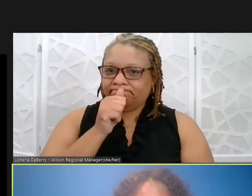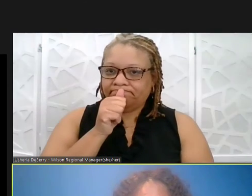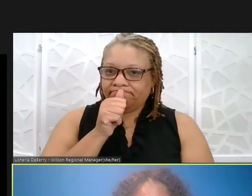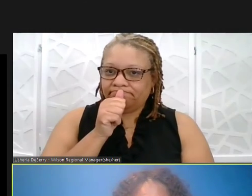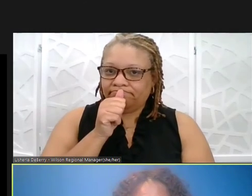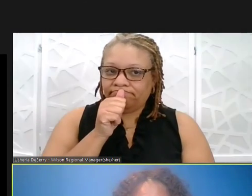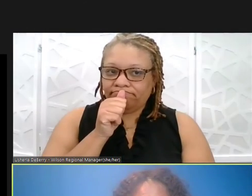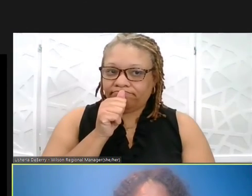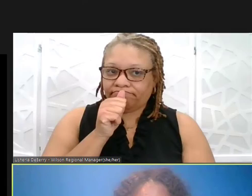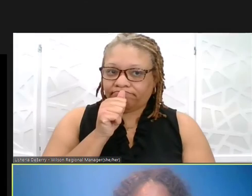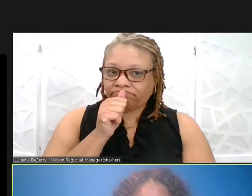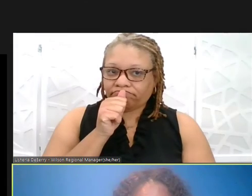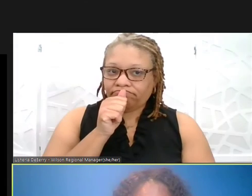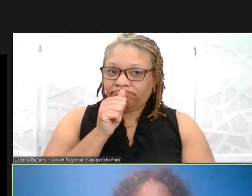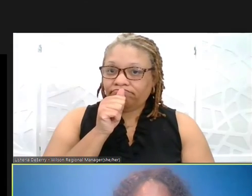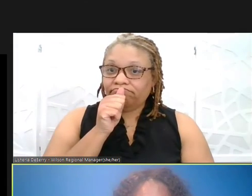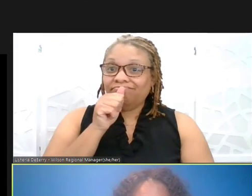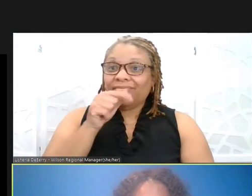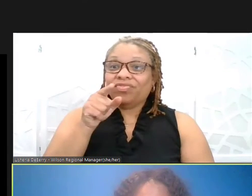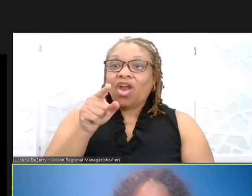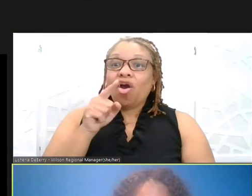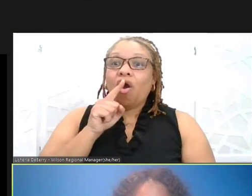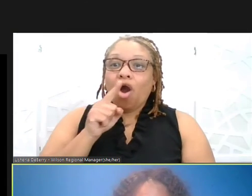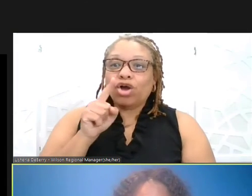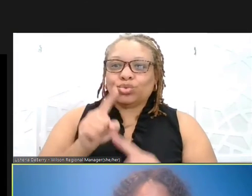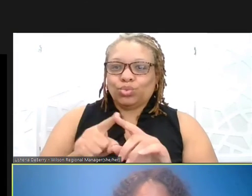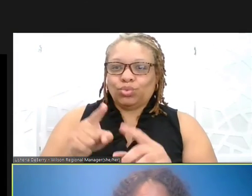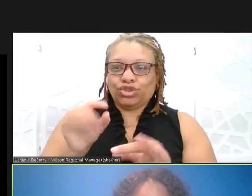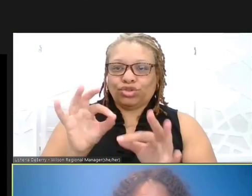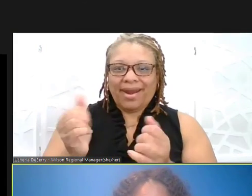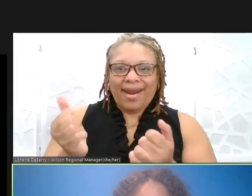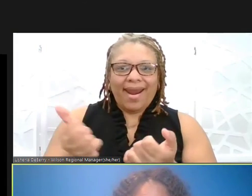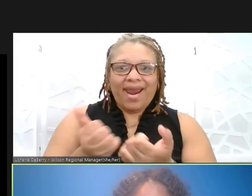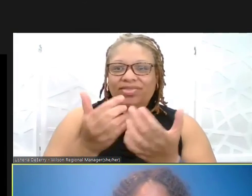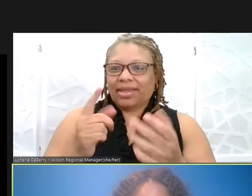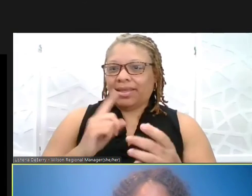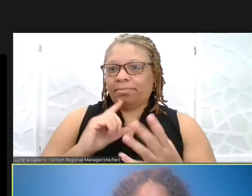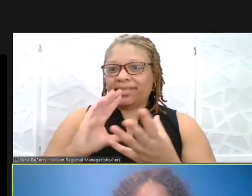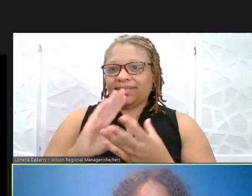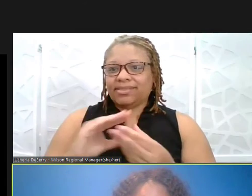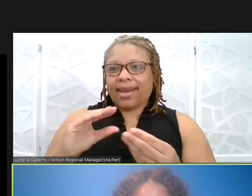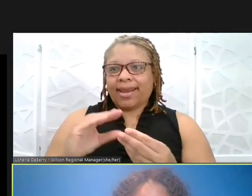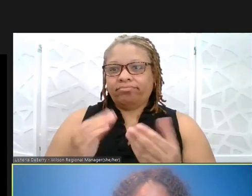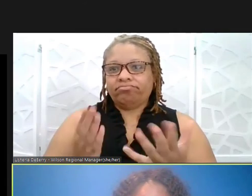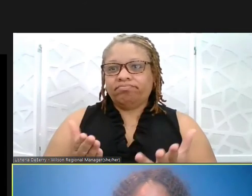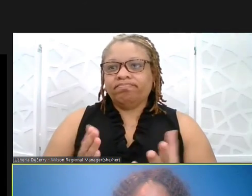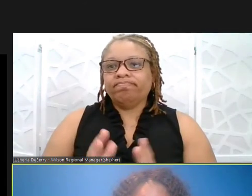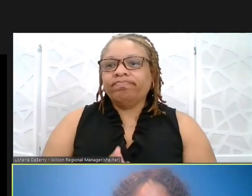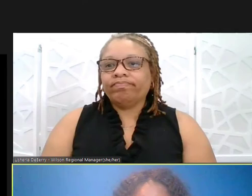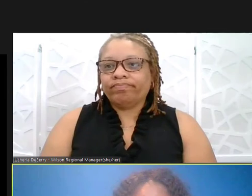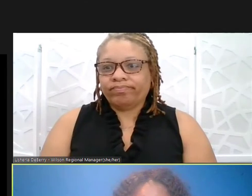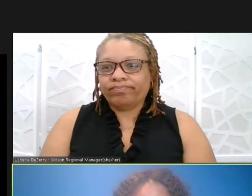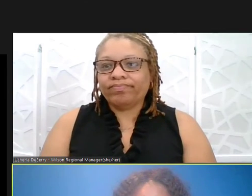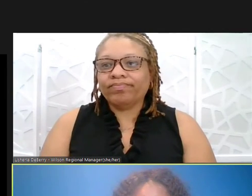of the certification, the license that they hold, they have to maintain confidentiality.